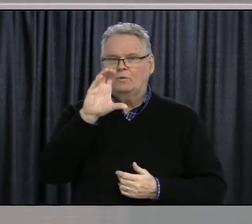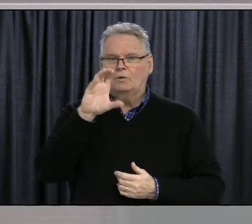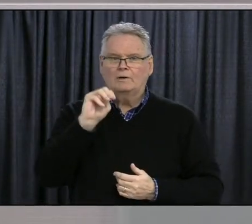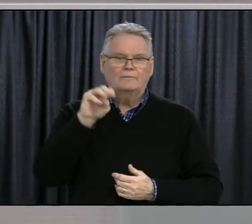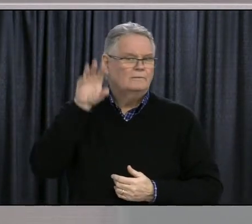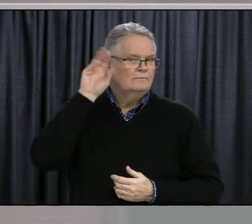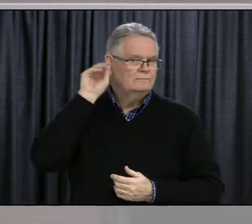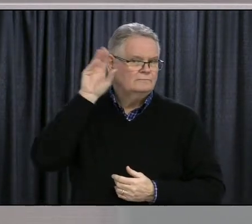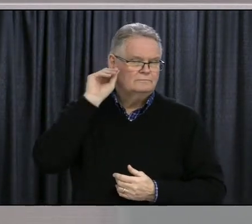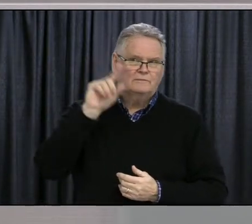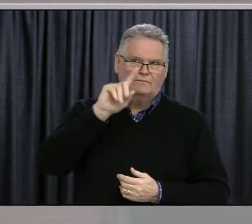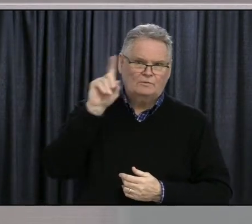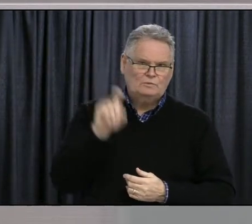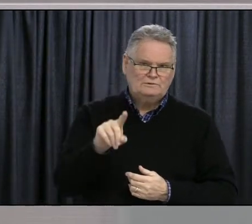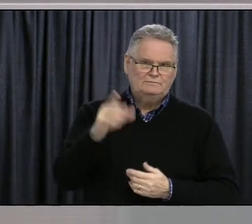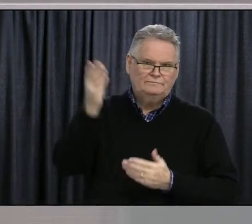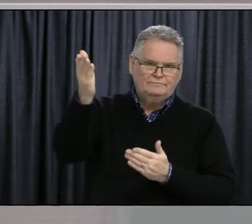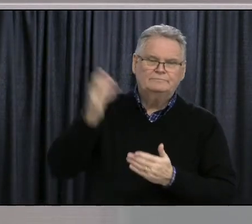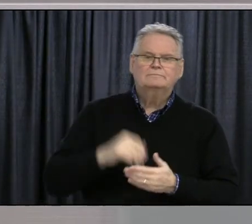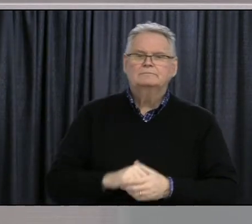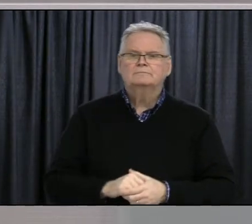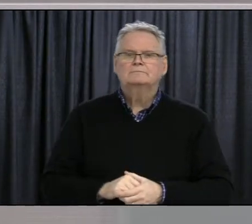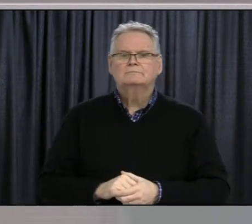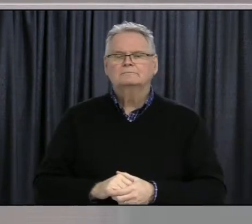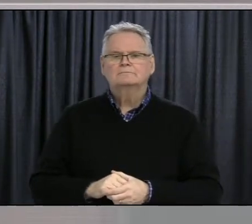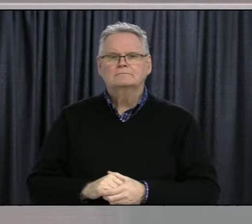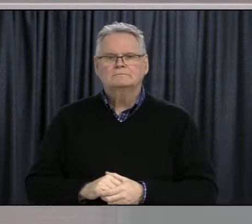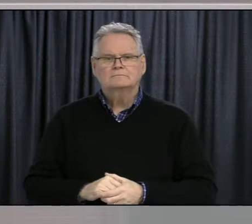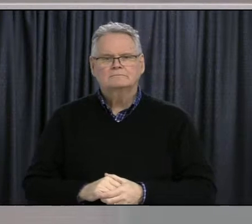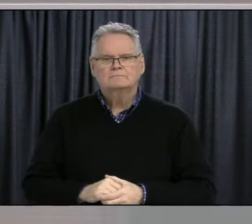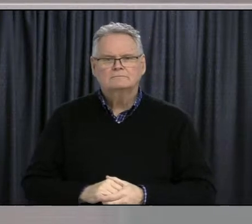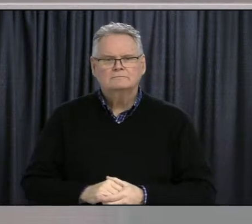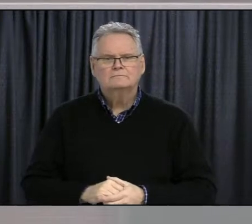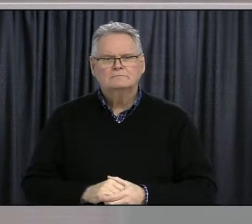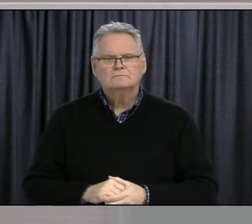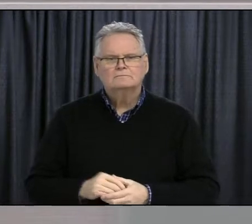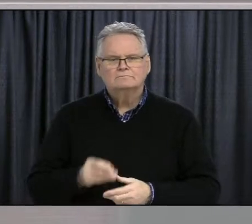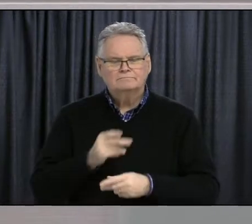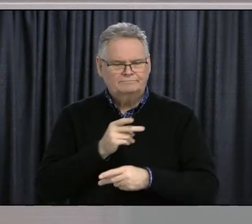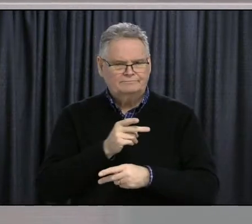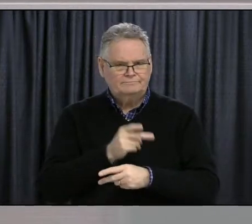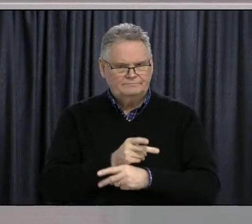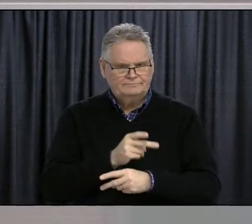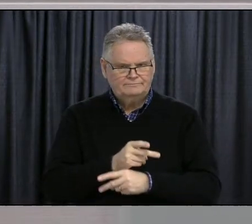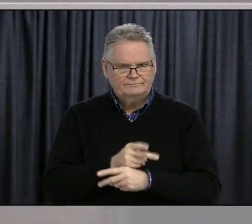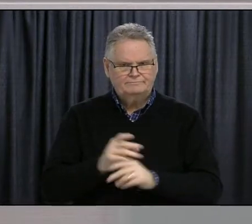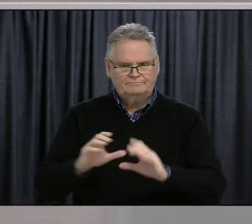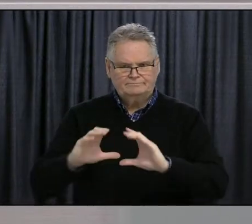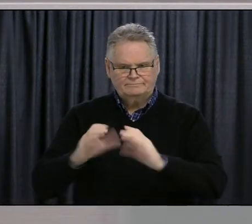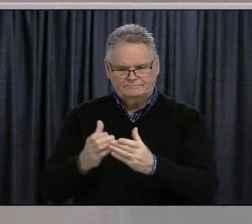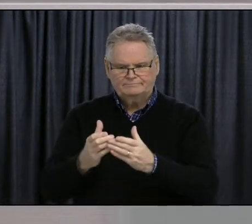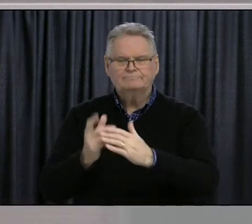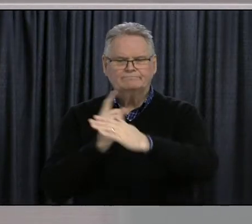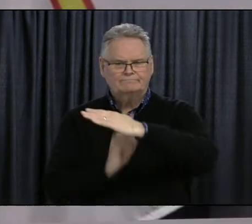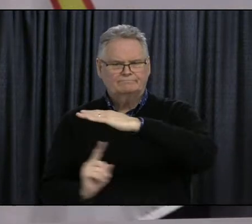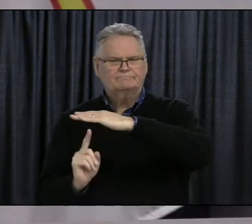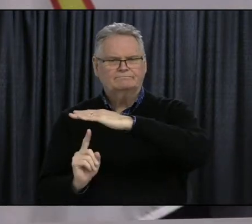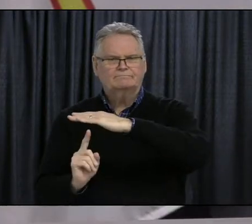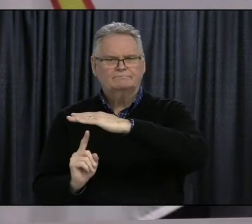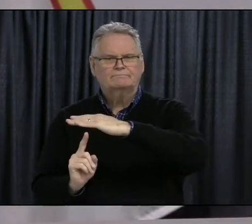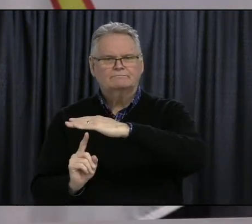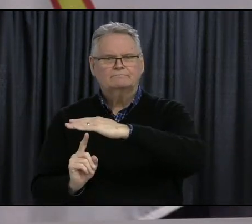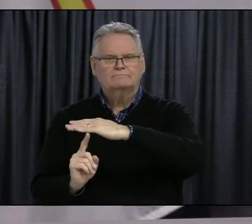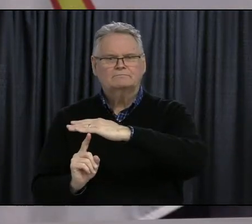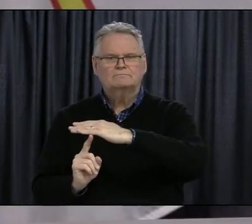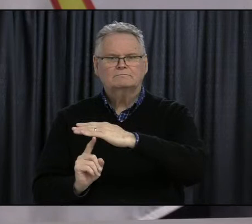not, I know that the cohort is isolating, why not have the entire daycare shut down as a precaution?